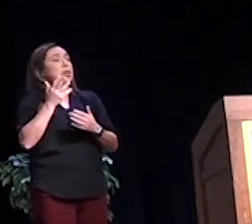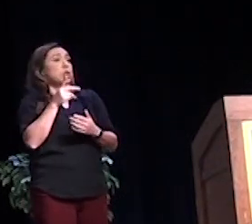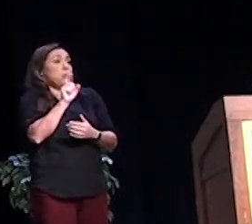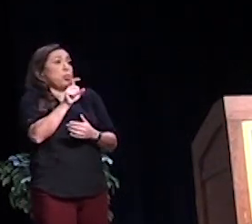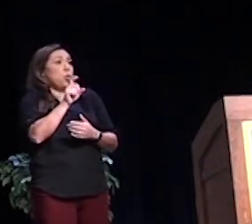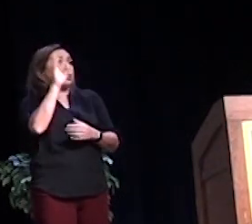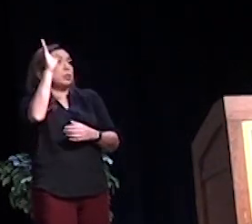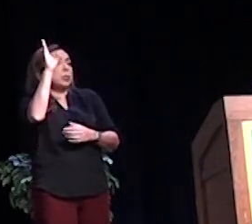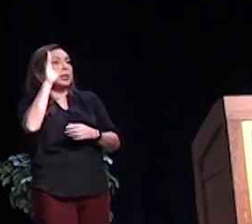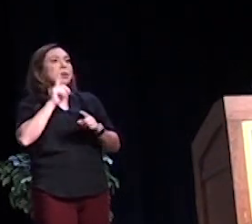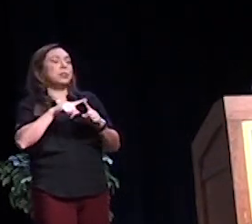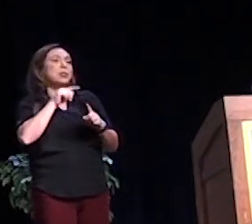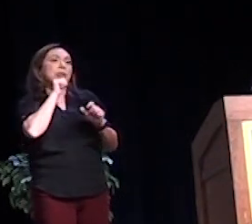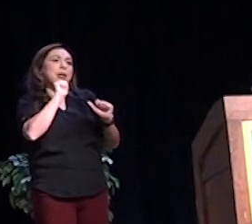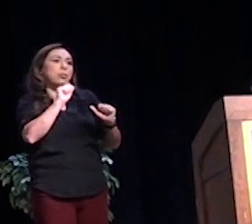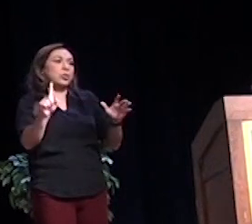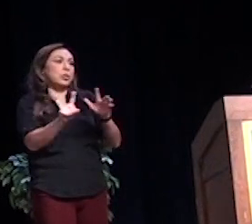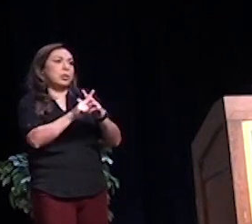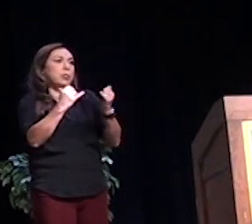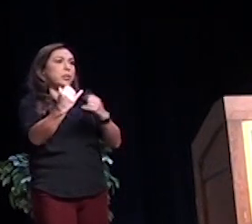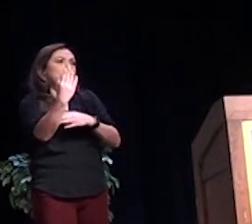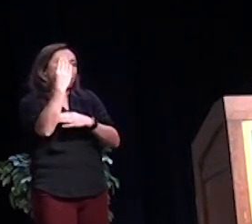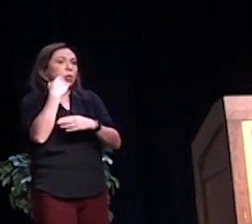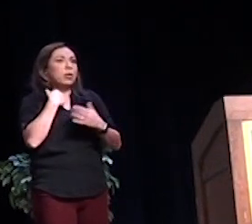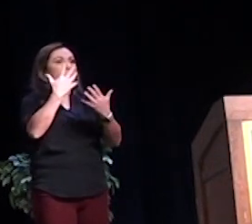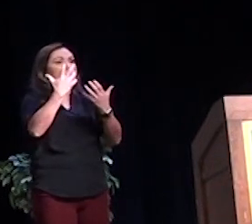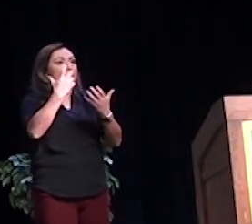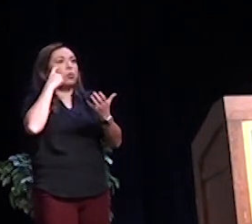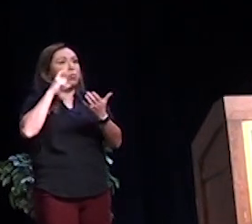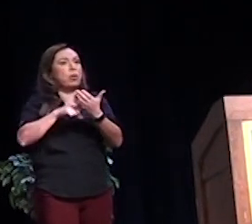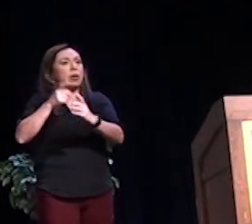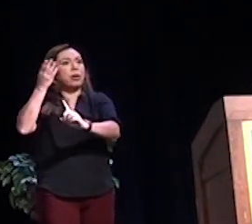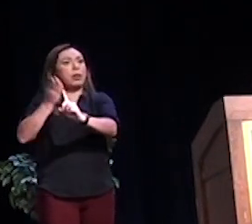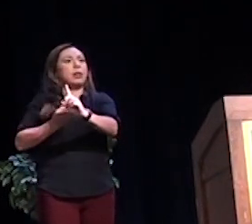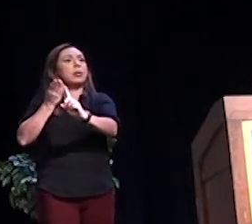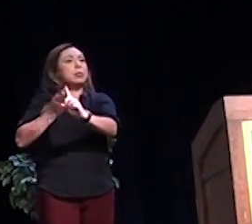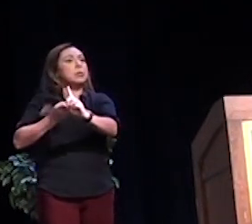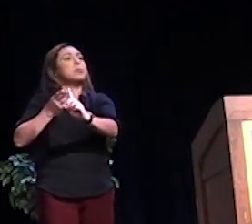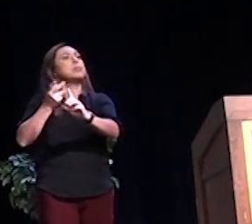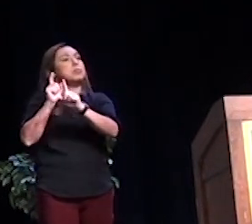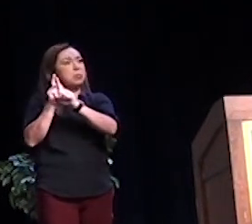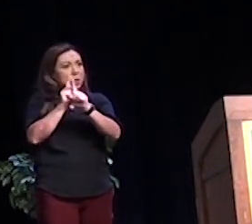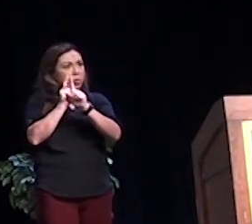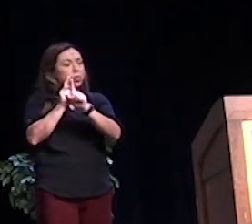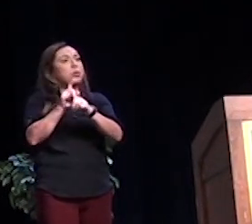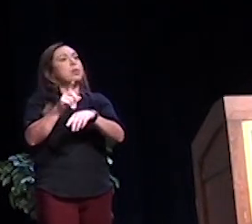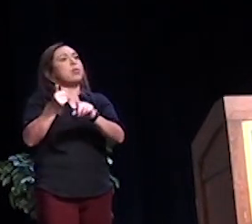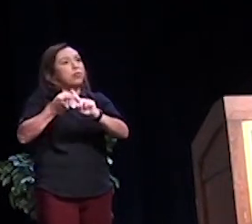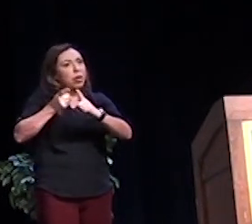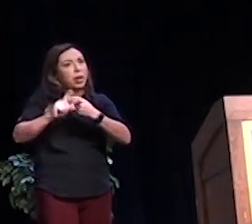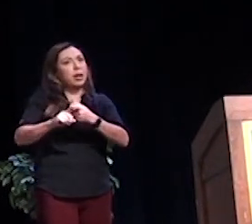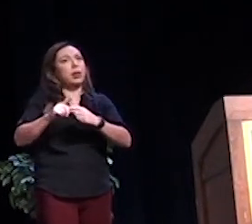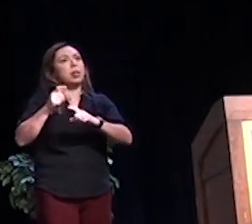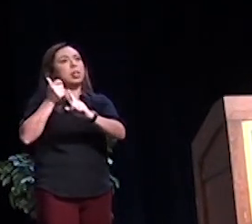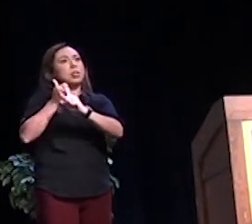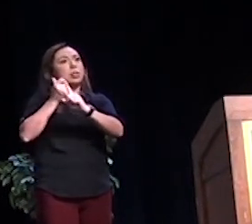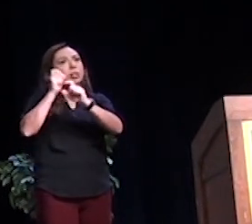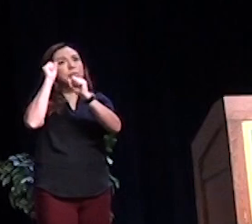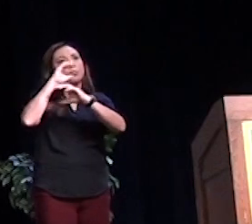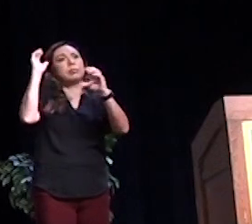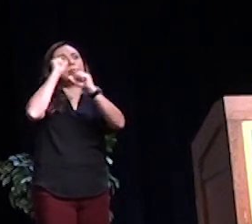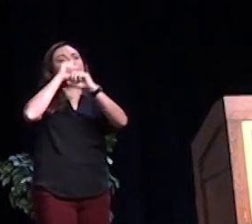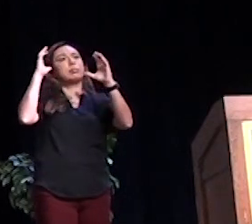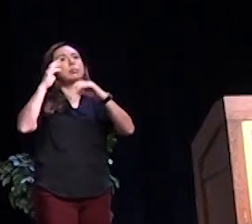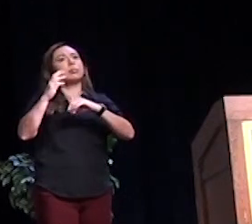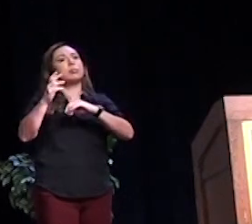this morning, but I do just want to recognize him not only as a mentor, as a friend, as a visionary, as a